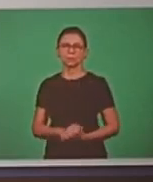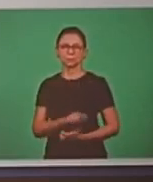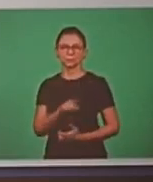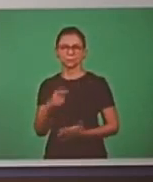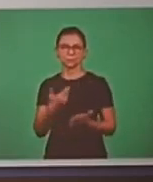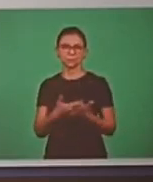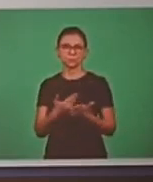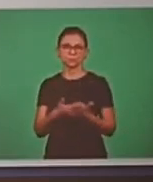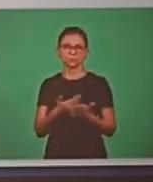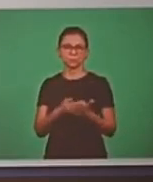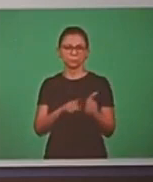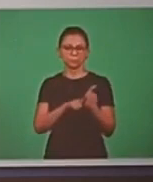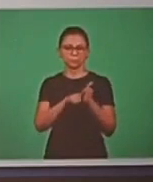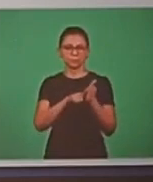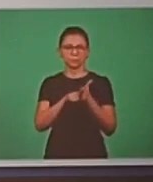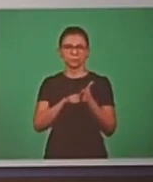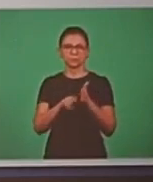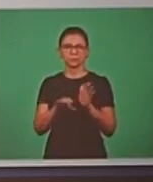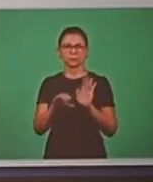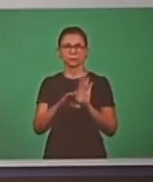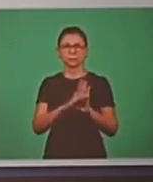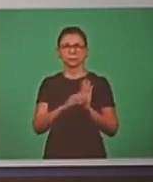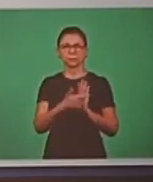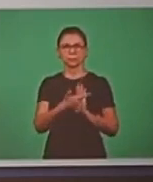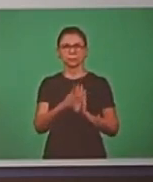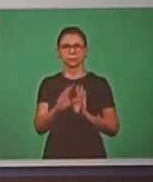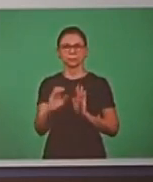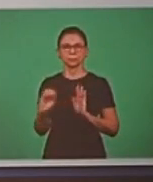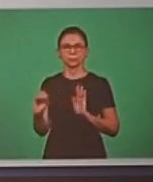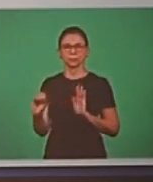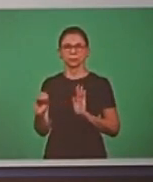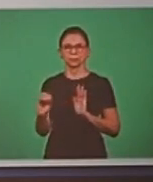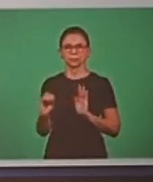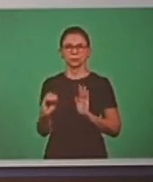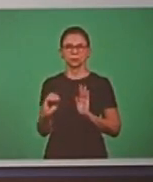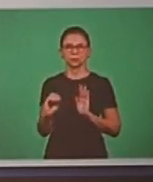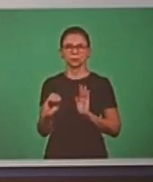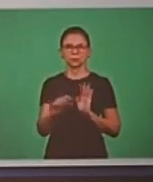We're going to work now in the question of